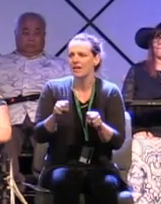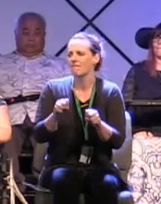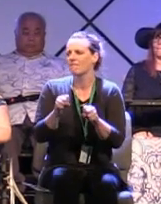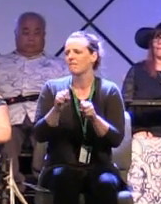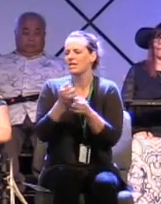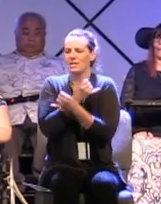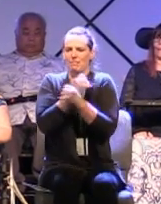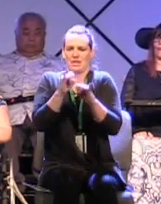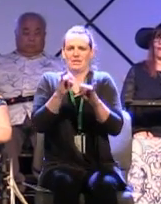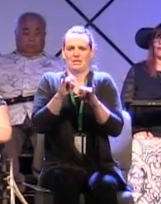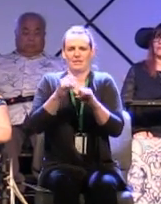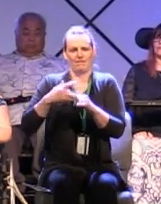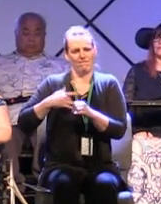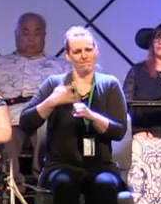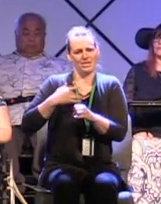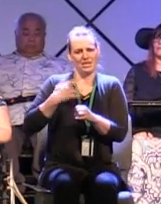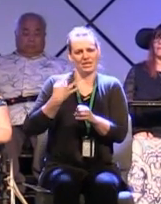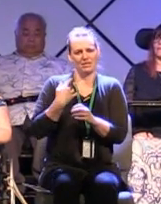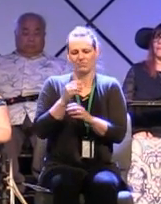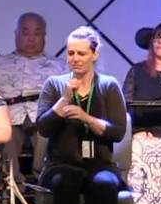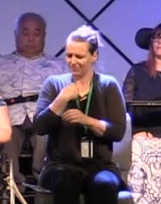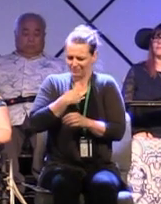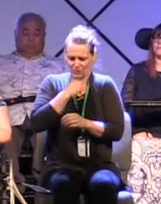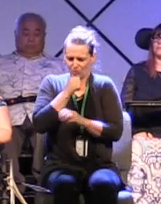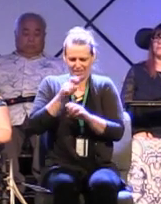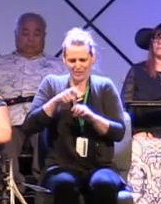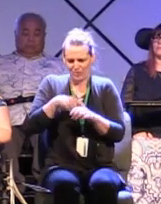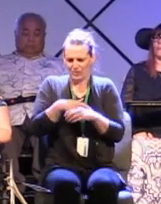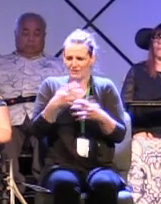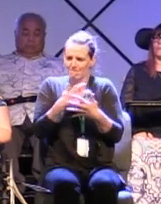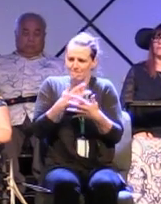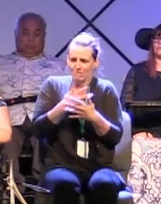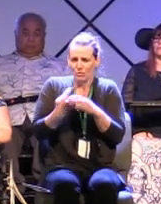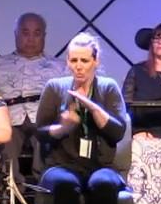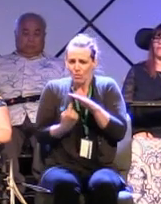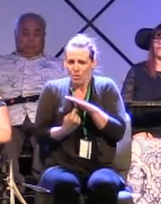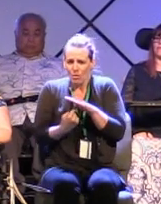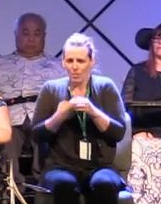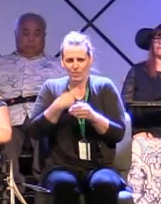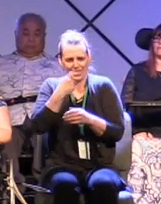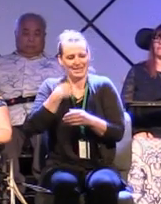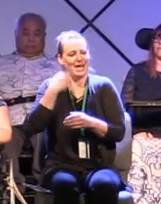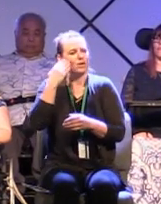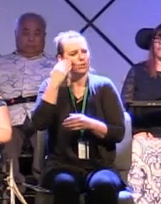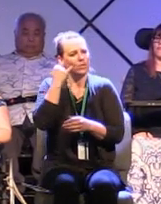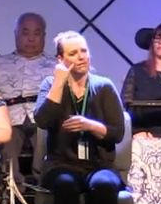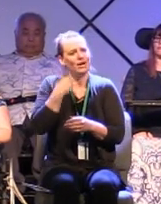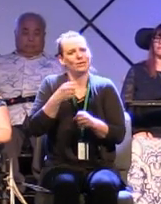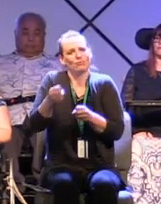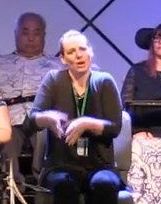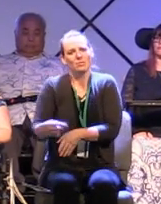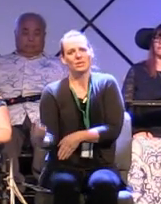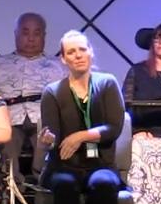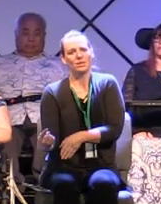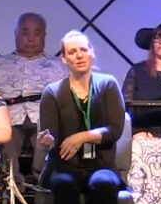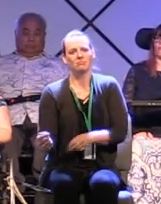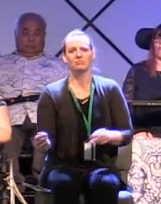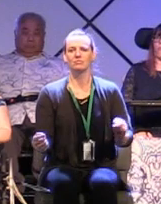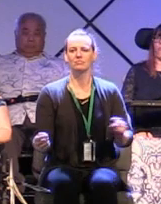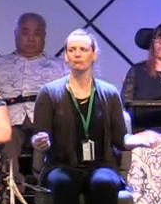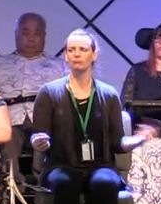before. I no longer need to be afraid of being left alone because that I know that if I drop something, she'll be